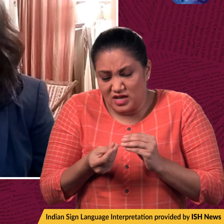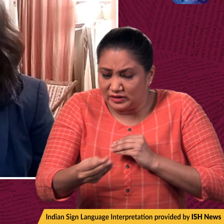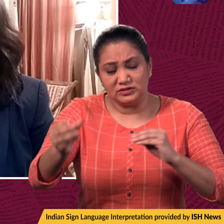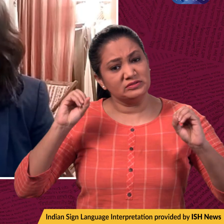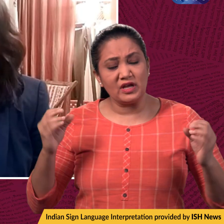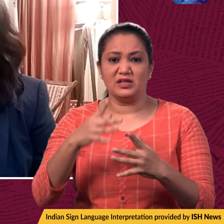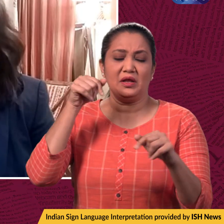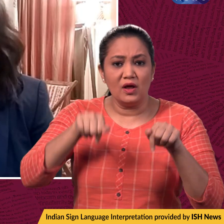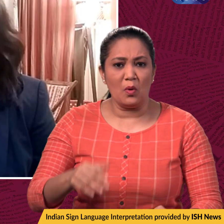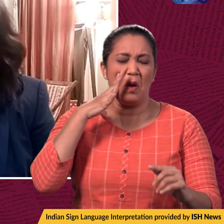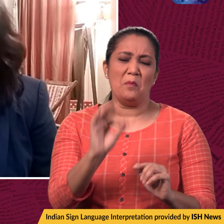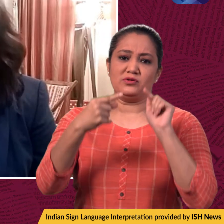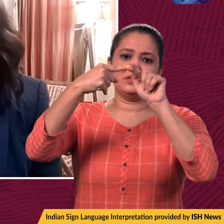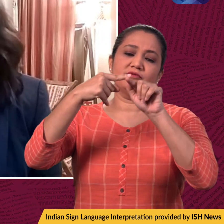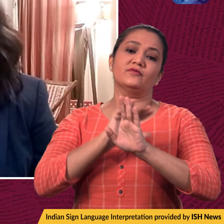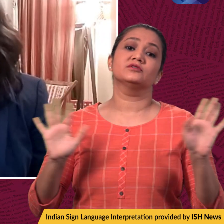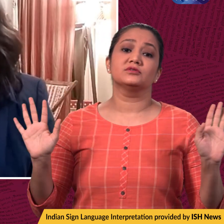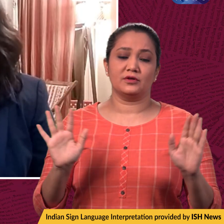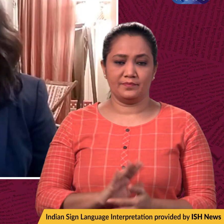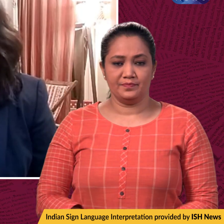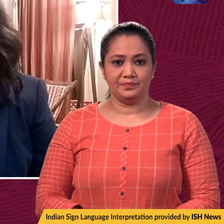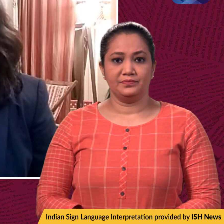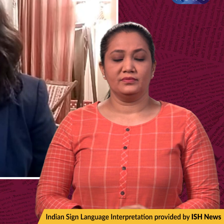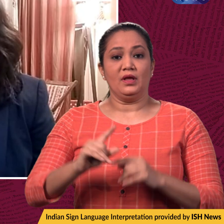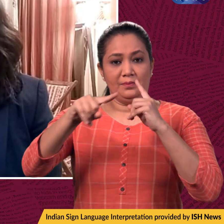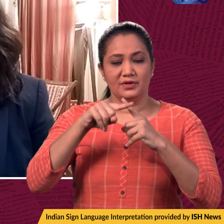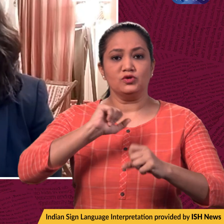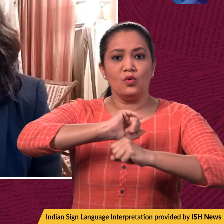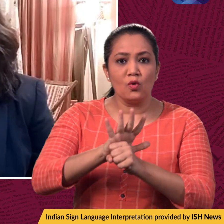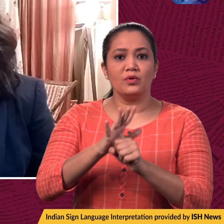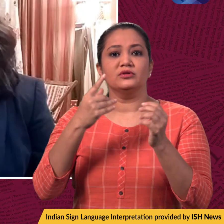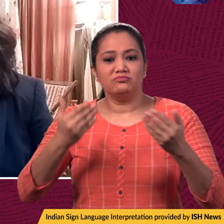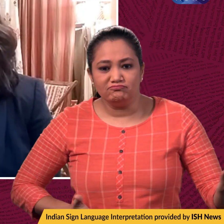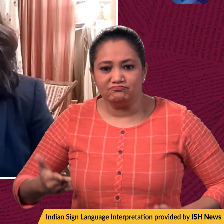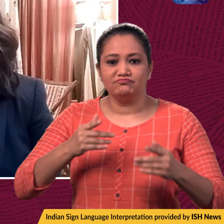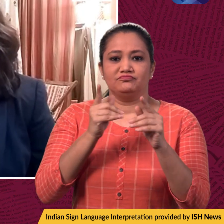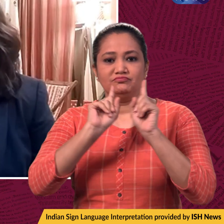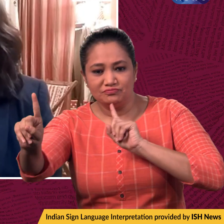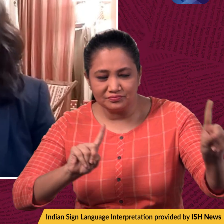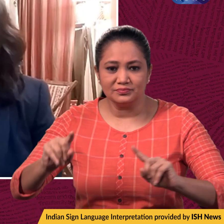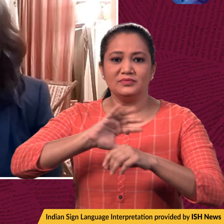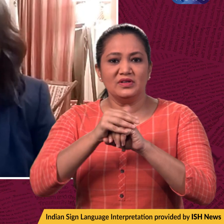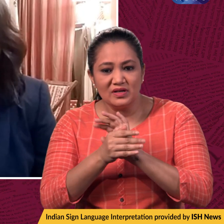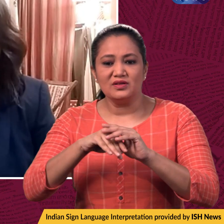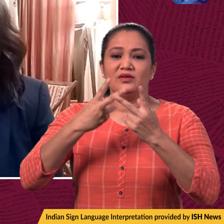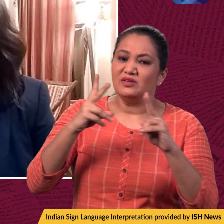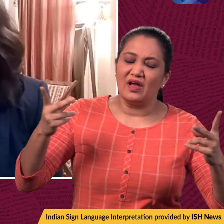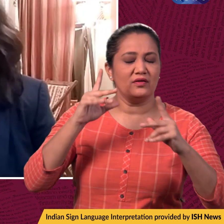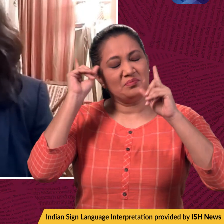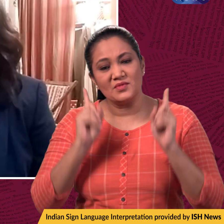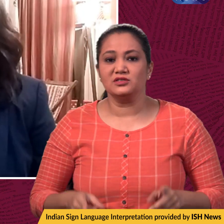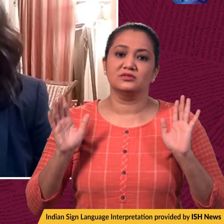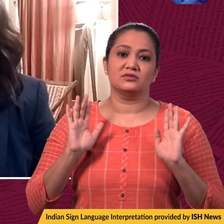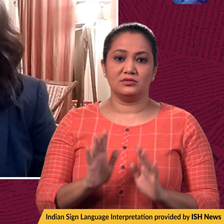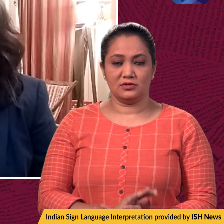earliest is the current priority, while stressing the need to ensure COVID appropriate behavior is maintained in public places as well.